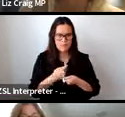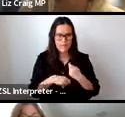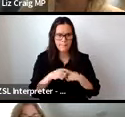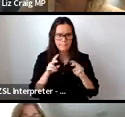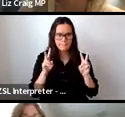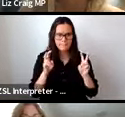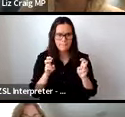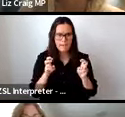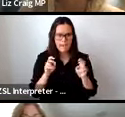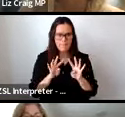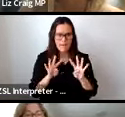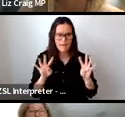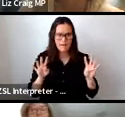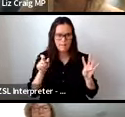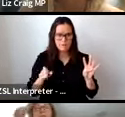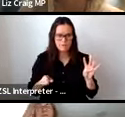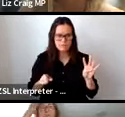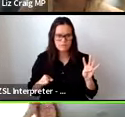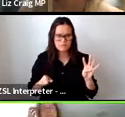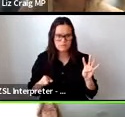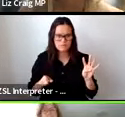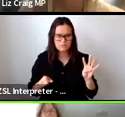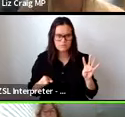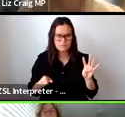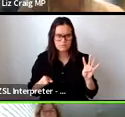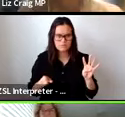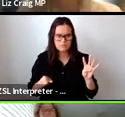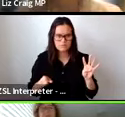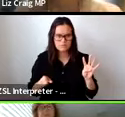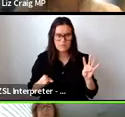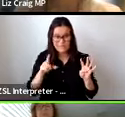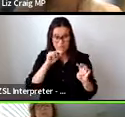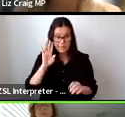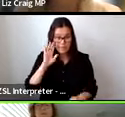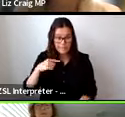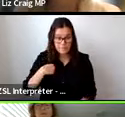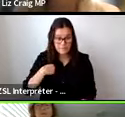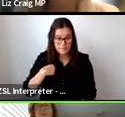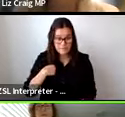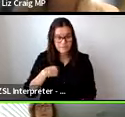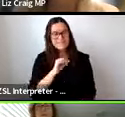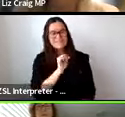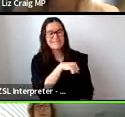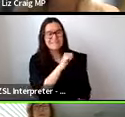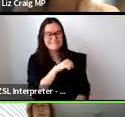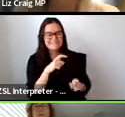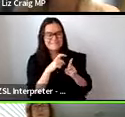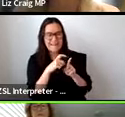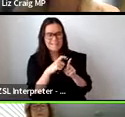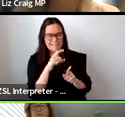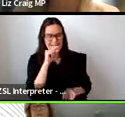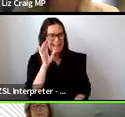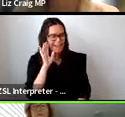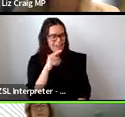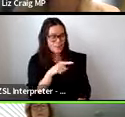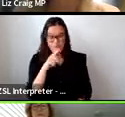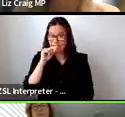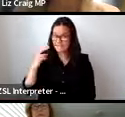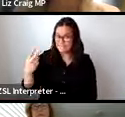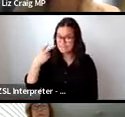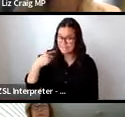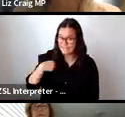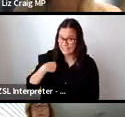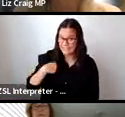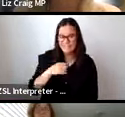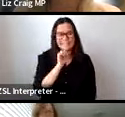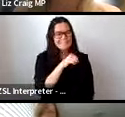Sorry, I don't know what happened there. It's David Lepofsky. Can you hear me? Can you? Yes, it's David. David. Okay, Hello. and can you see me?